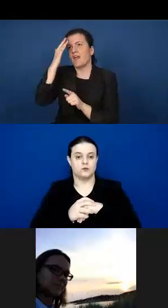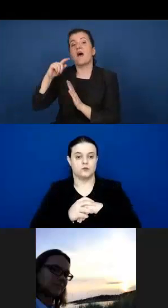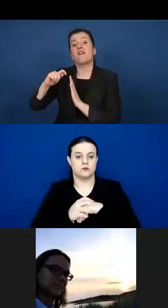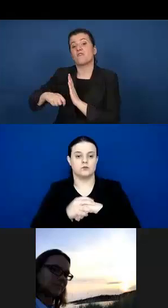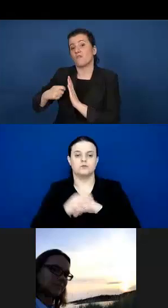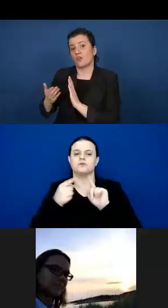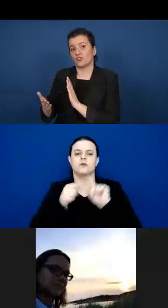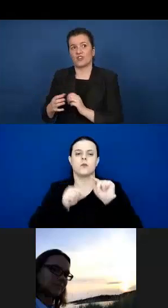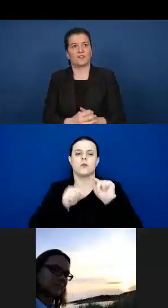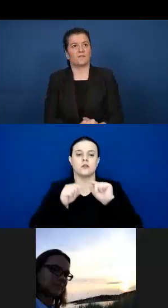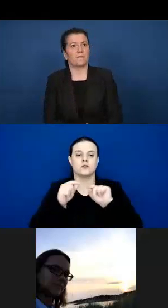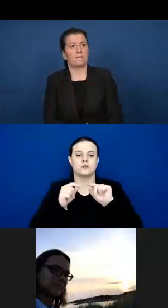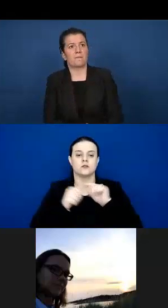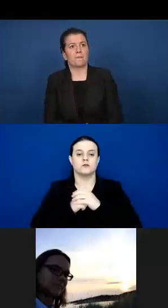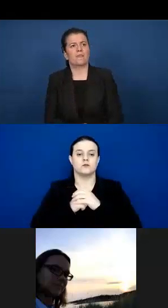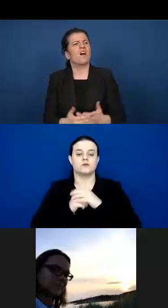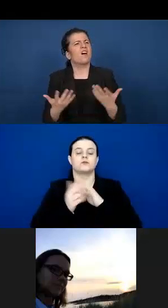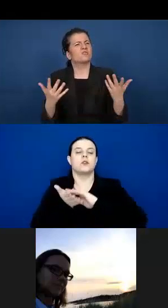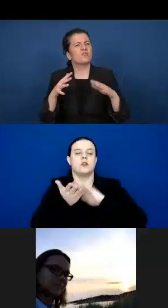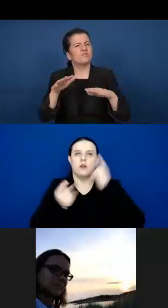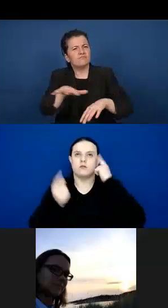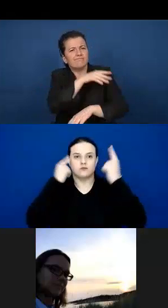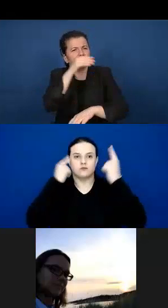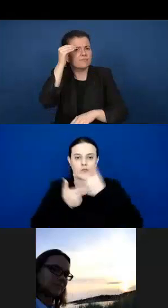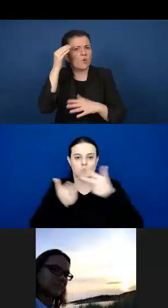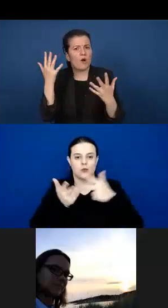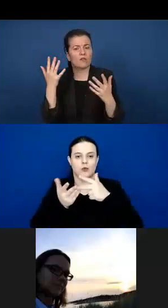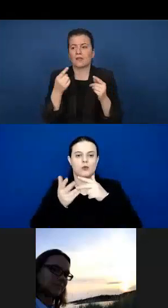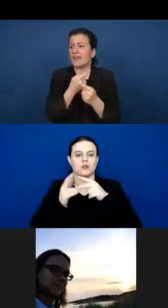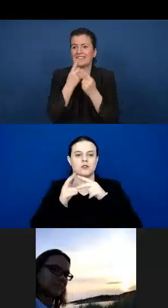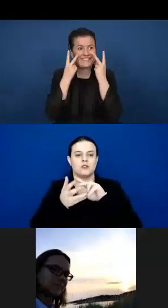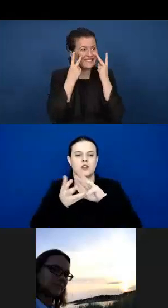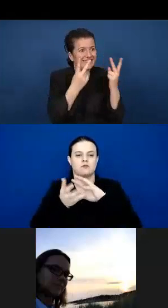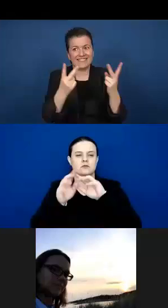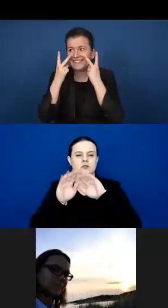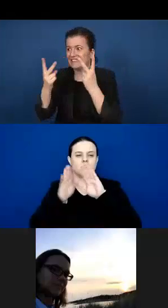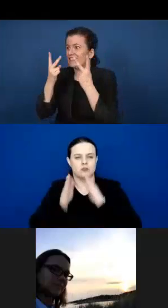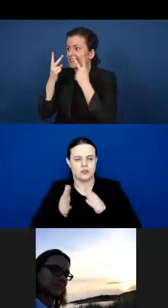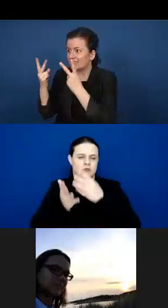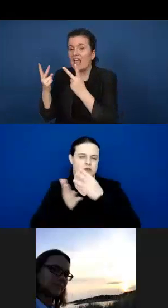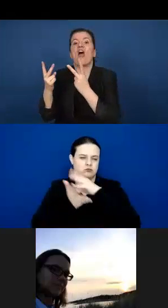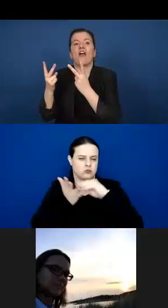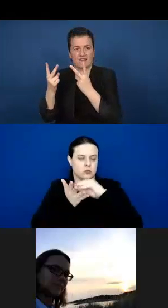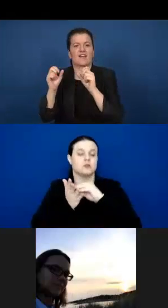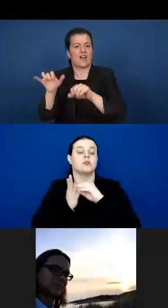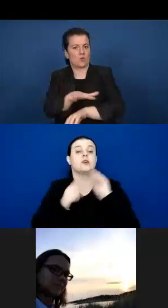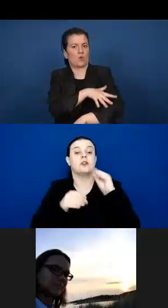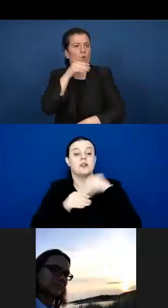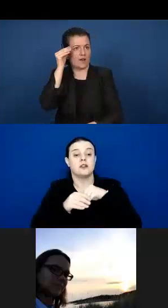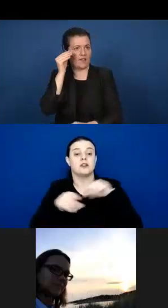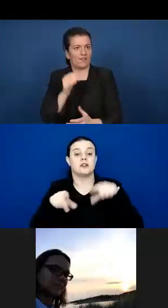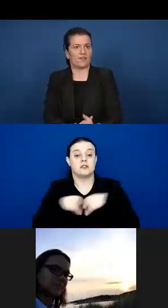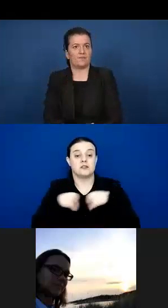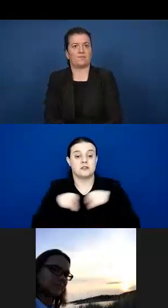Haptograms stand for tangible ideas. Their shapes refer to the encoded concepts and the respective